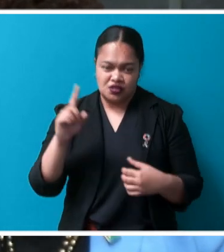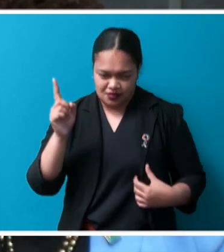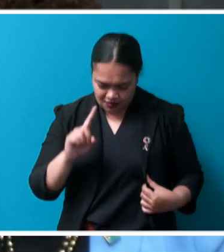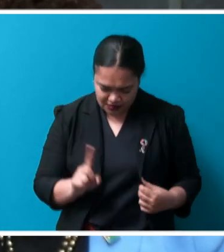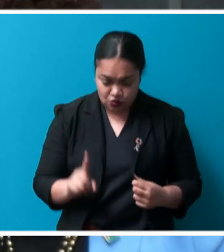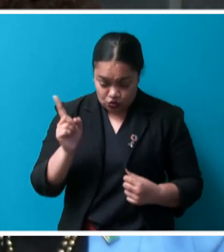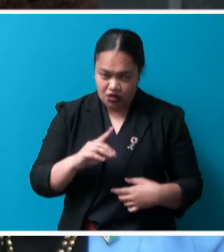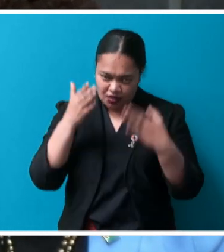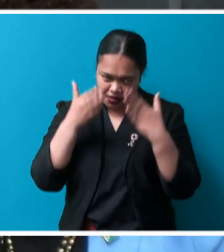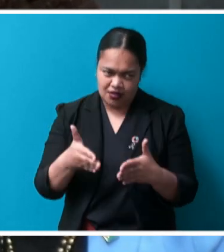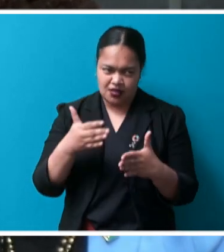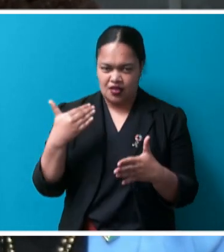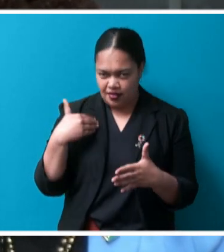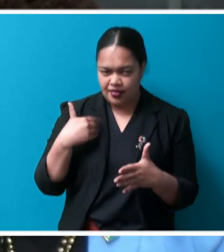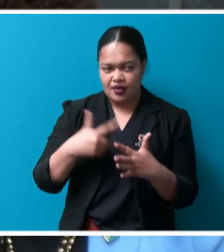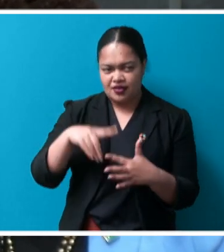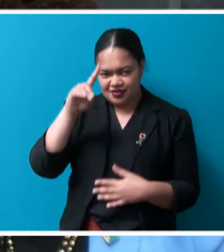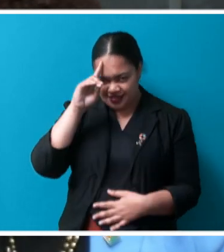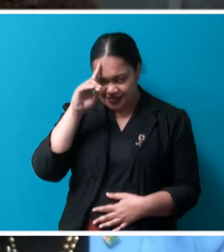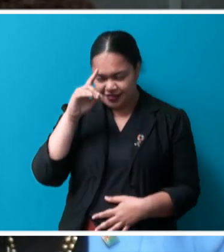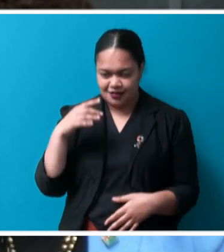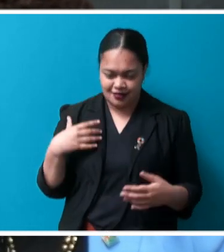education. Nevertheless,